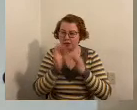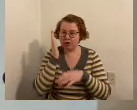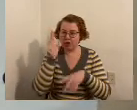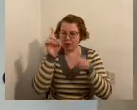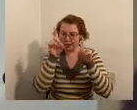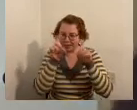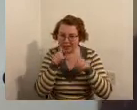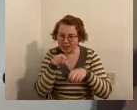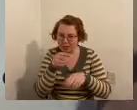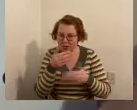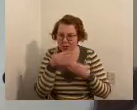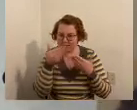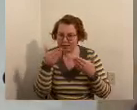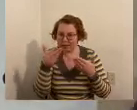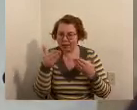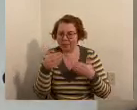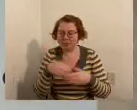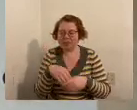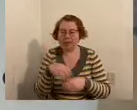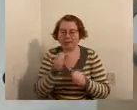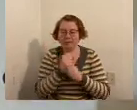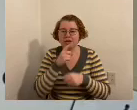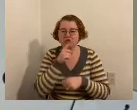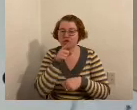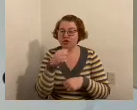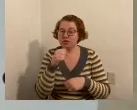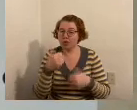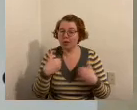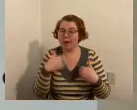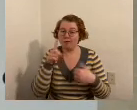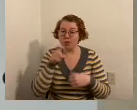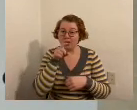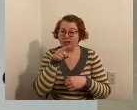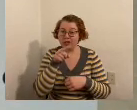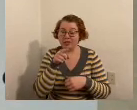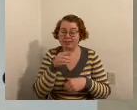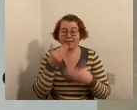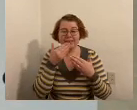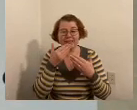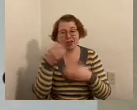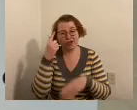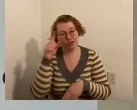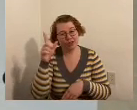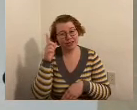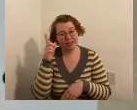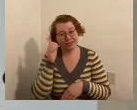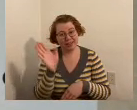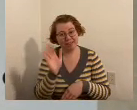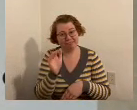things to make sure that you don't have any questions. All right, thank you for listening.